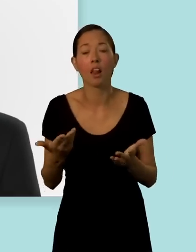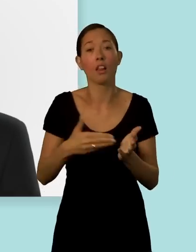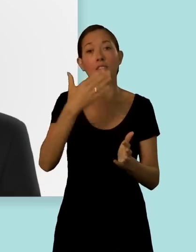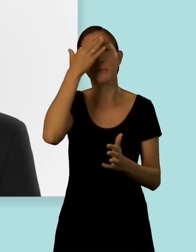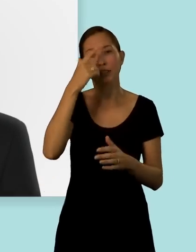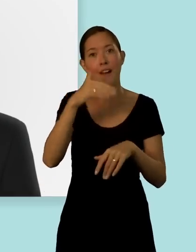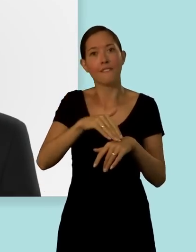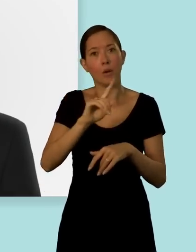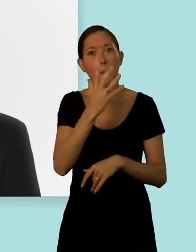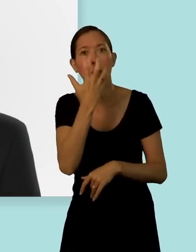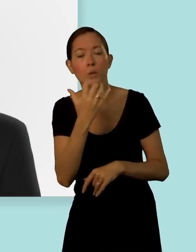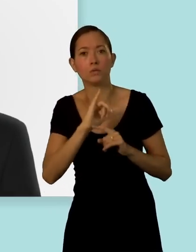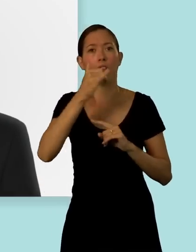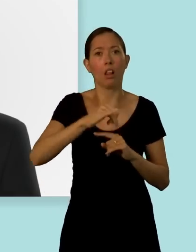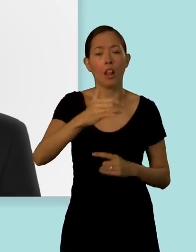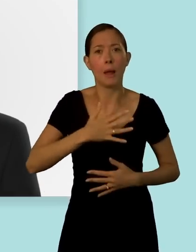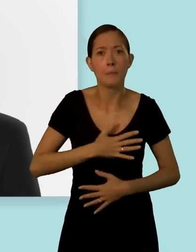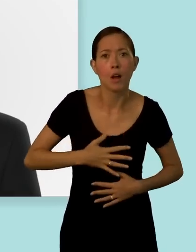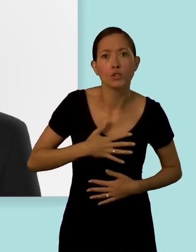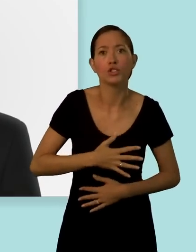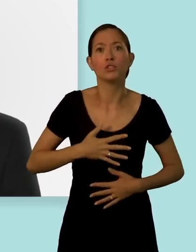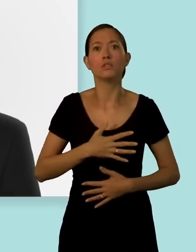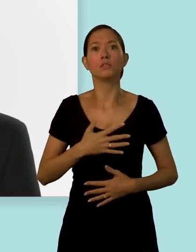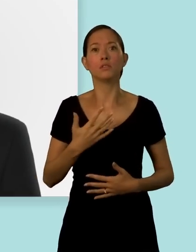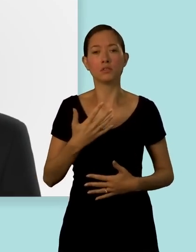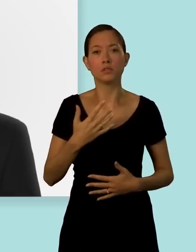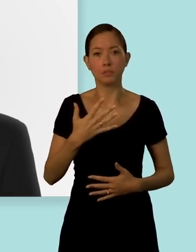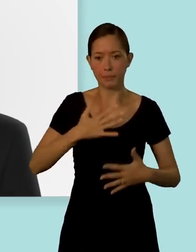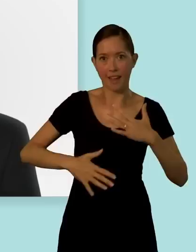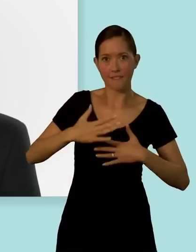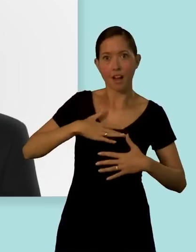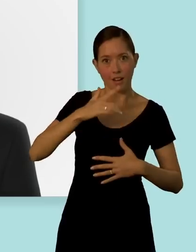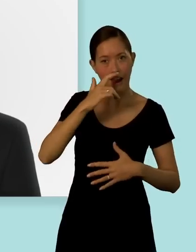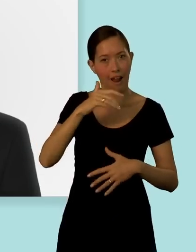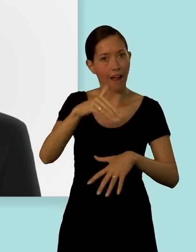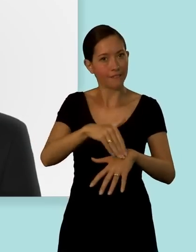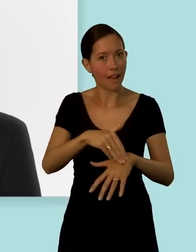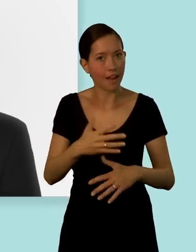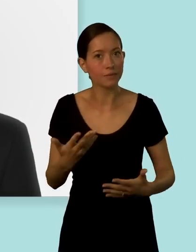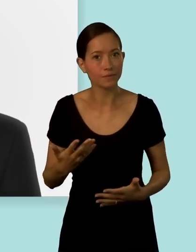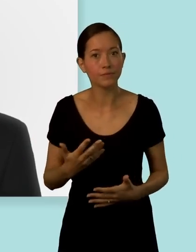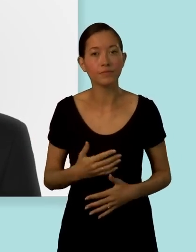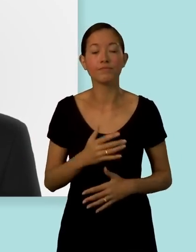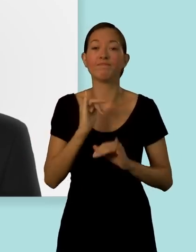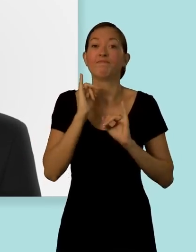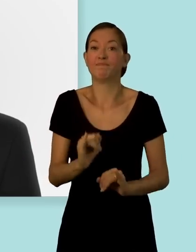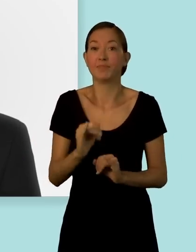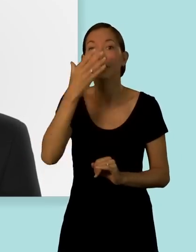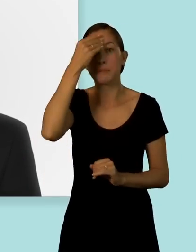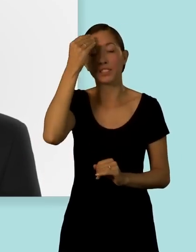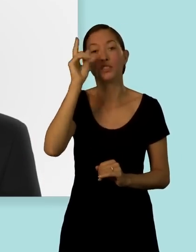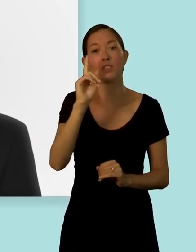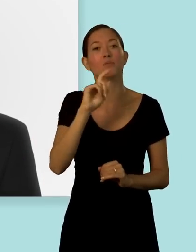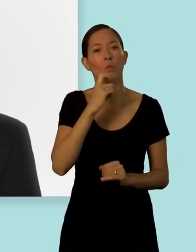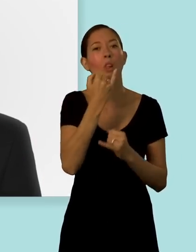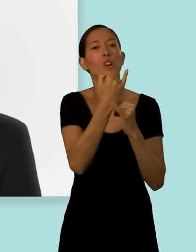can also cause changes in mood or emotions and affect how someone behaves. Unfortunately, dementia is